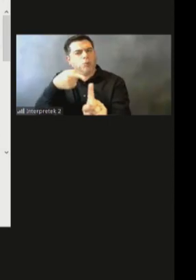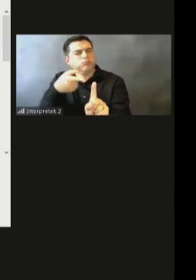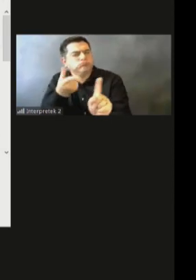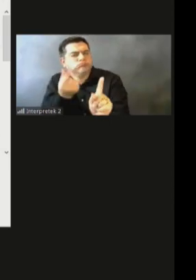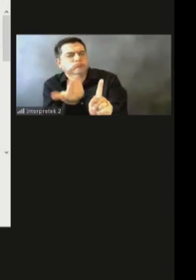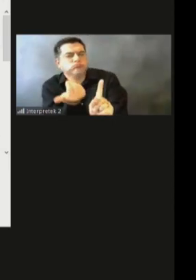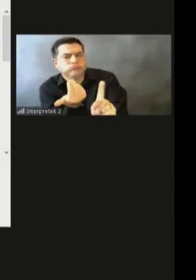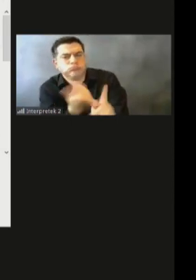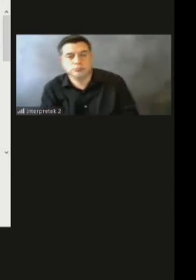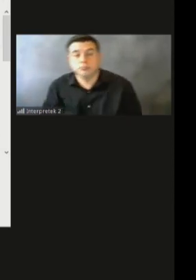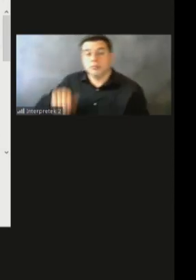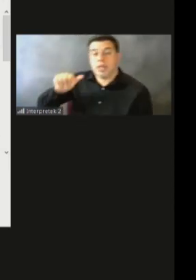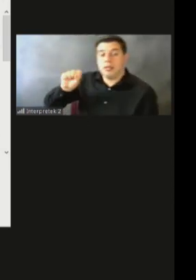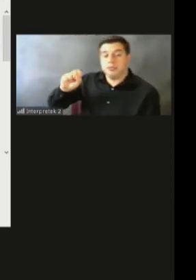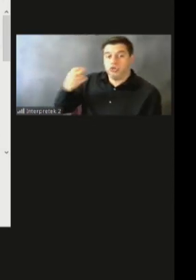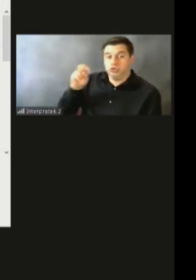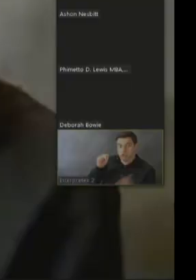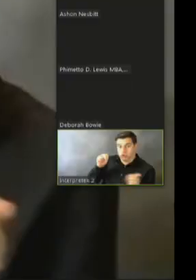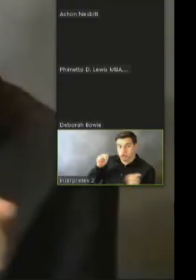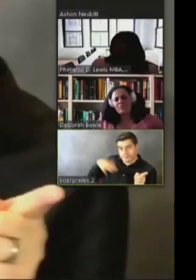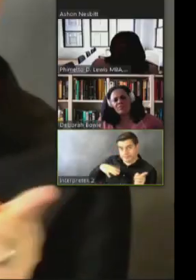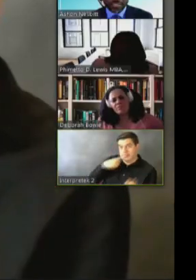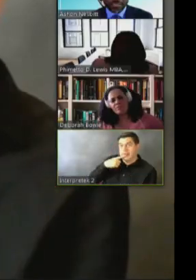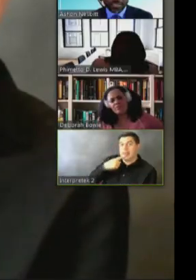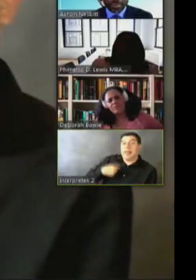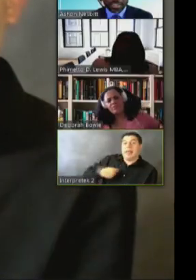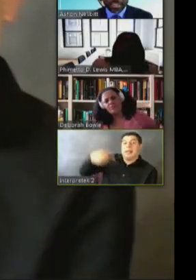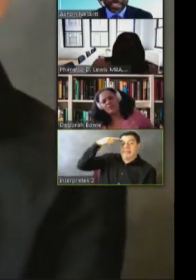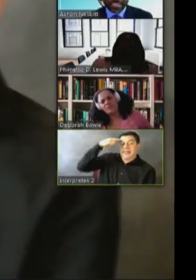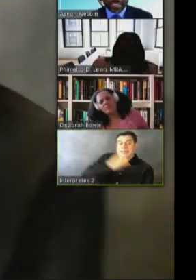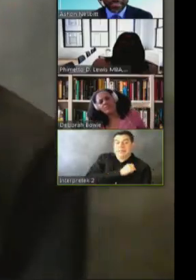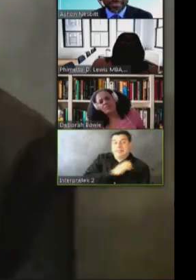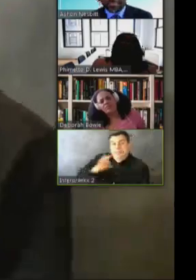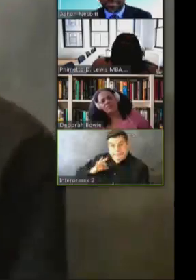I think staff is going to come with the recommendation for the plan.